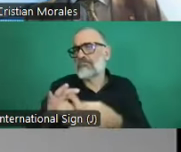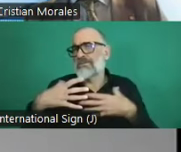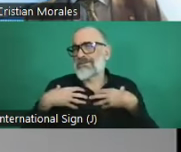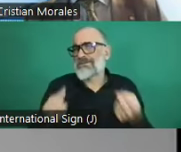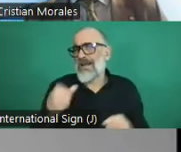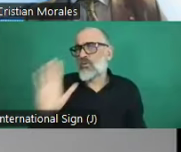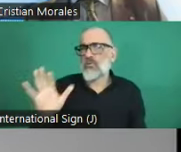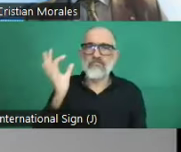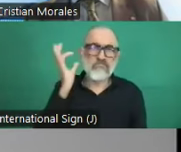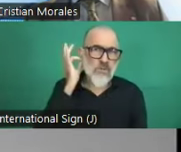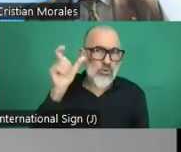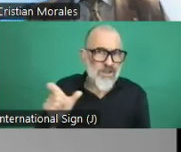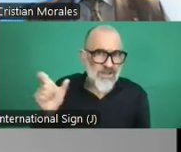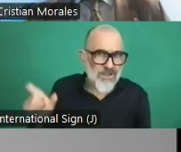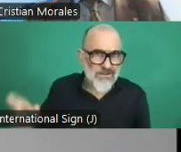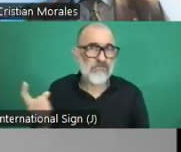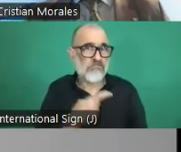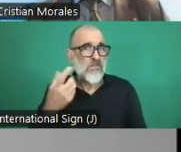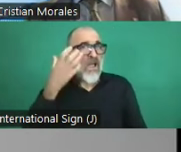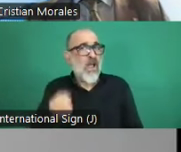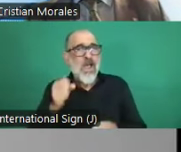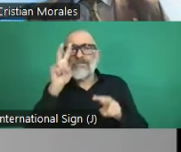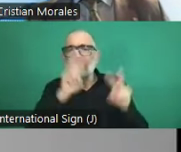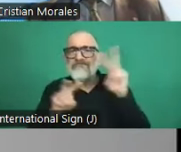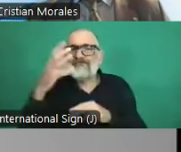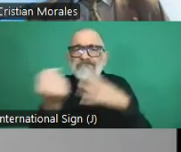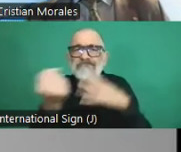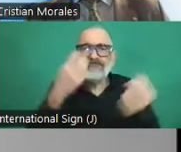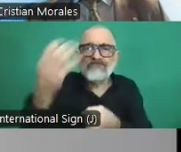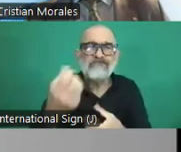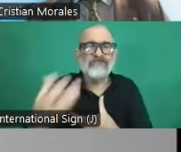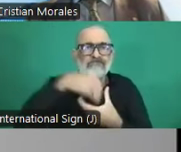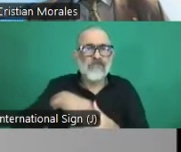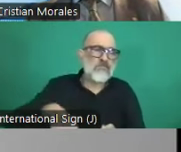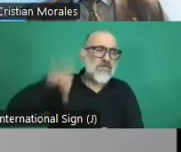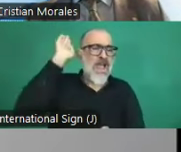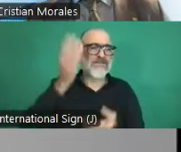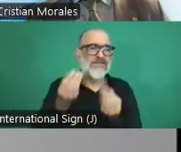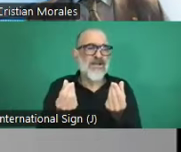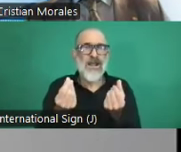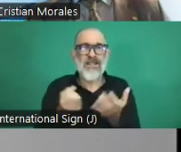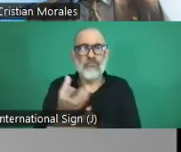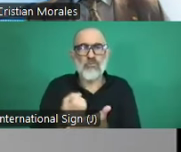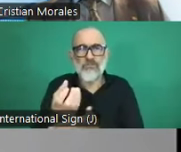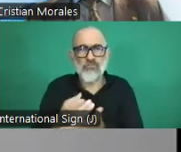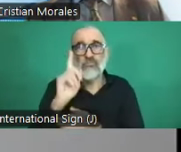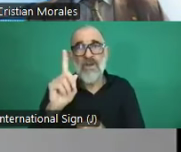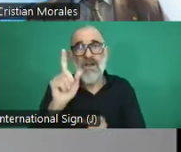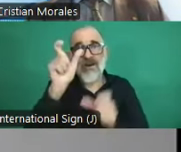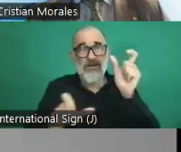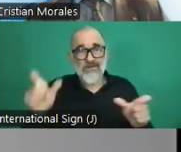the quality of information to enable us to allocate resources more